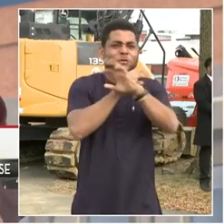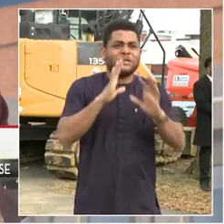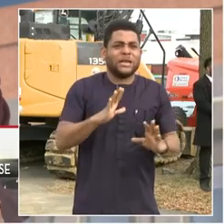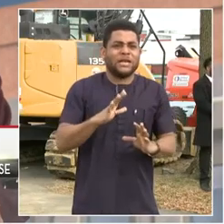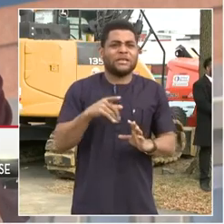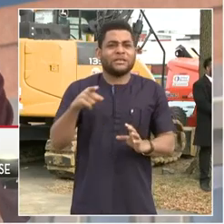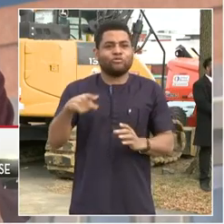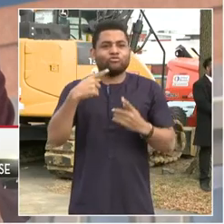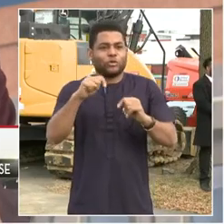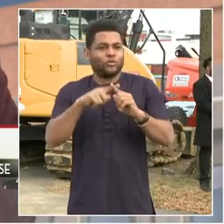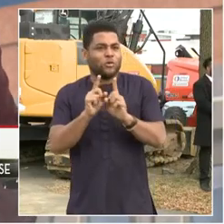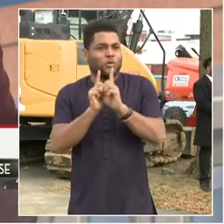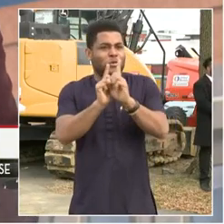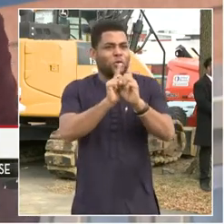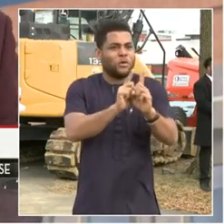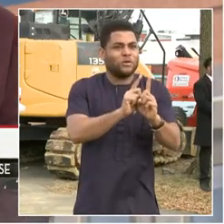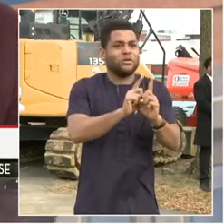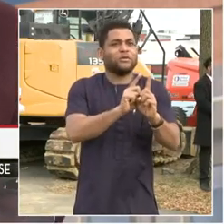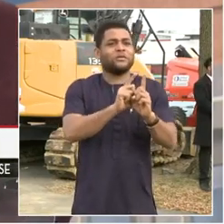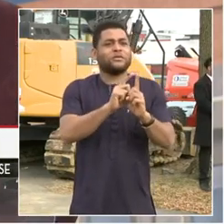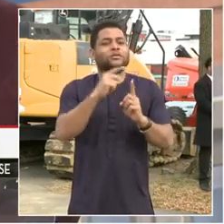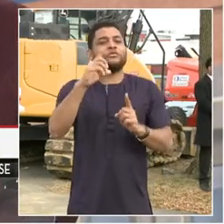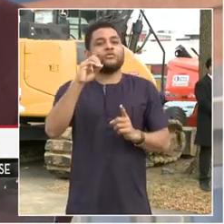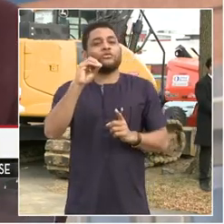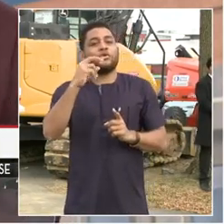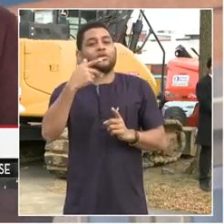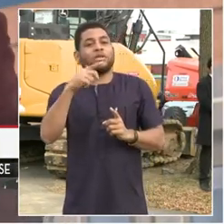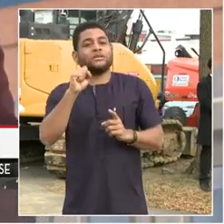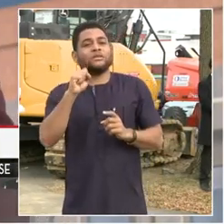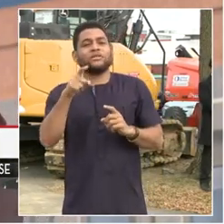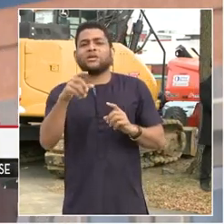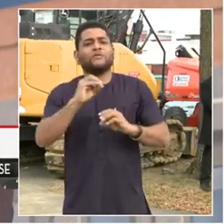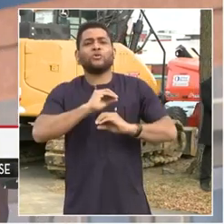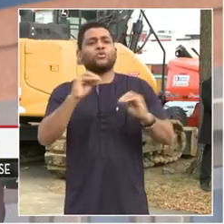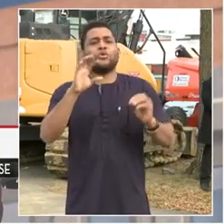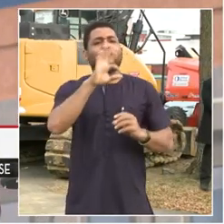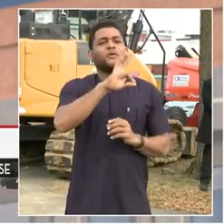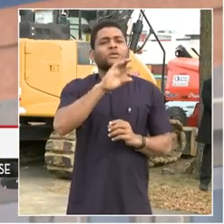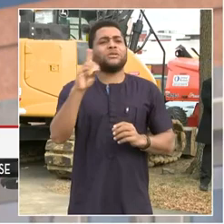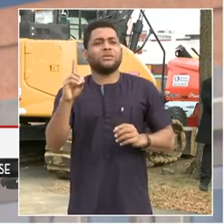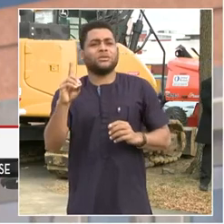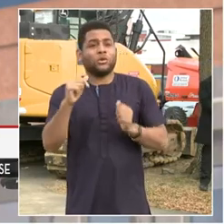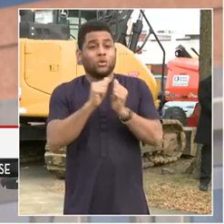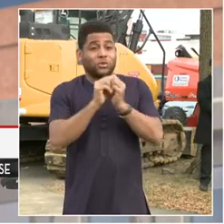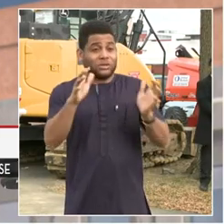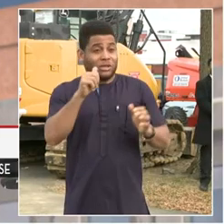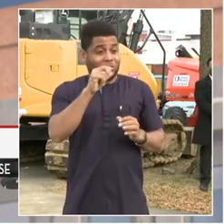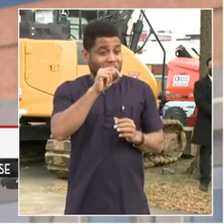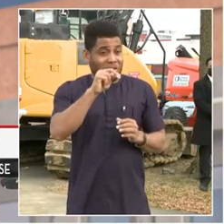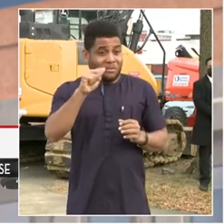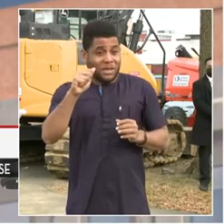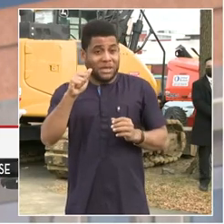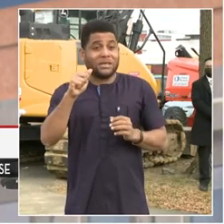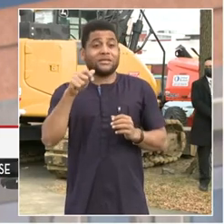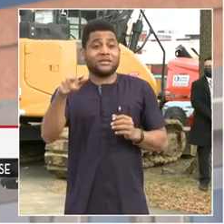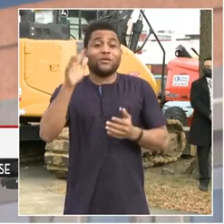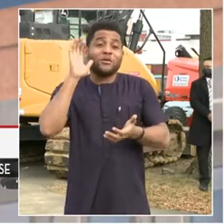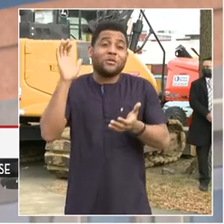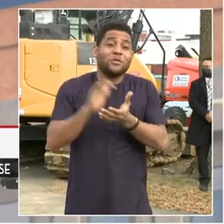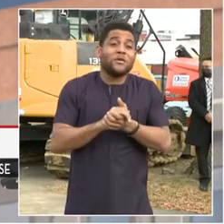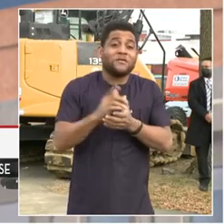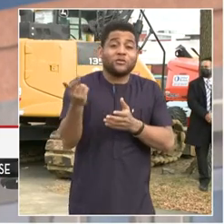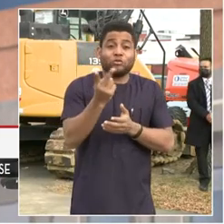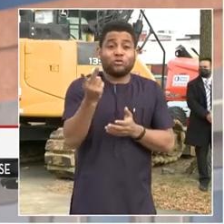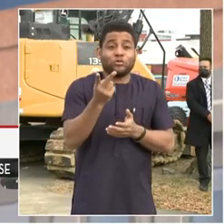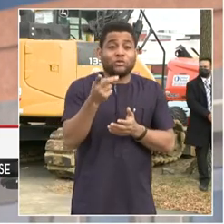Frederick Douglass. There would be no Frederick Douglass without Anna Murray Douglass in his life. They were married for